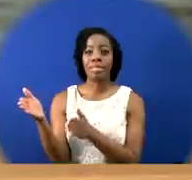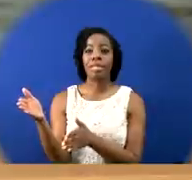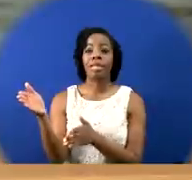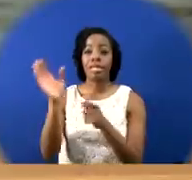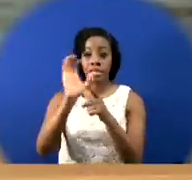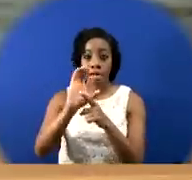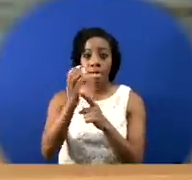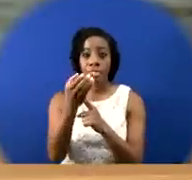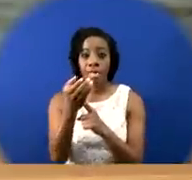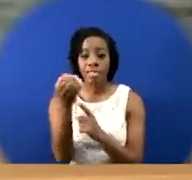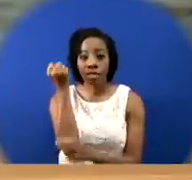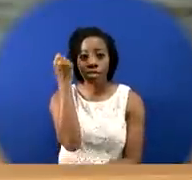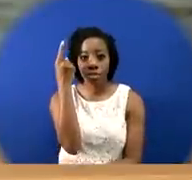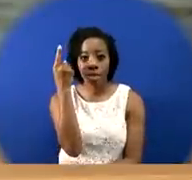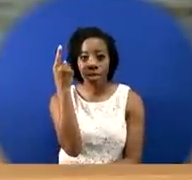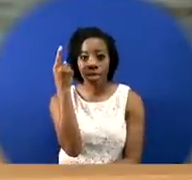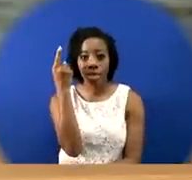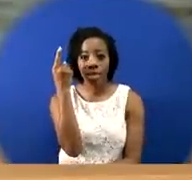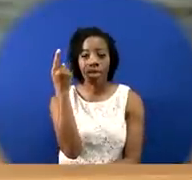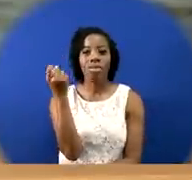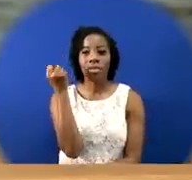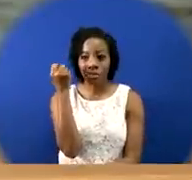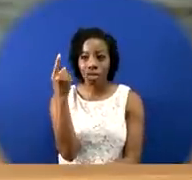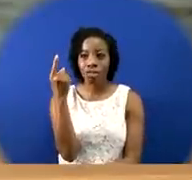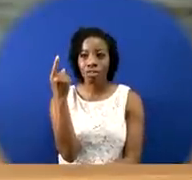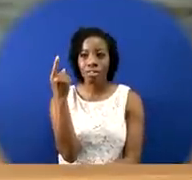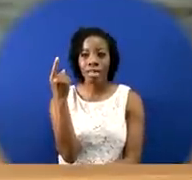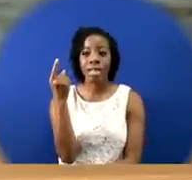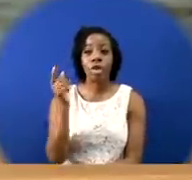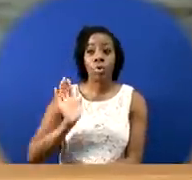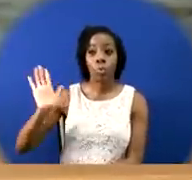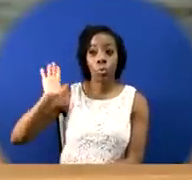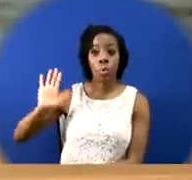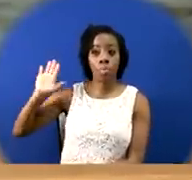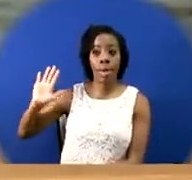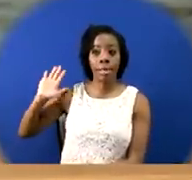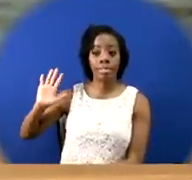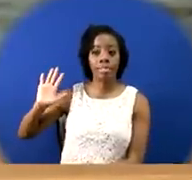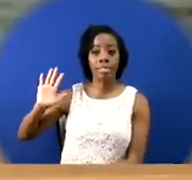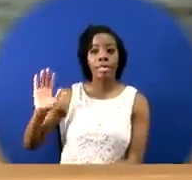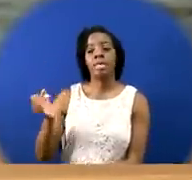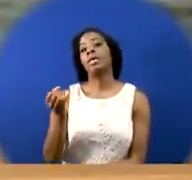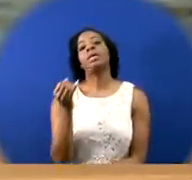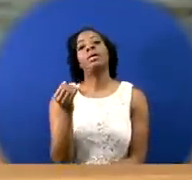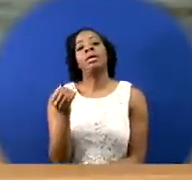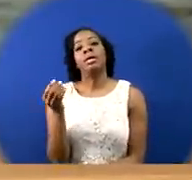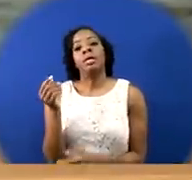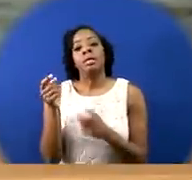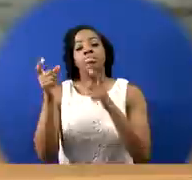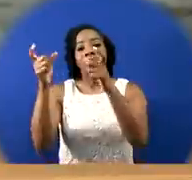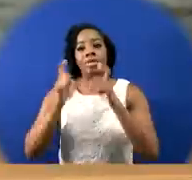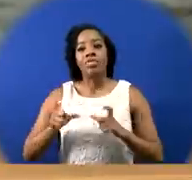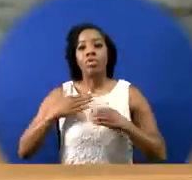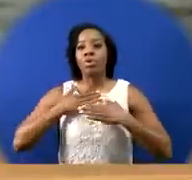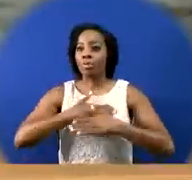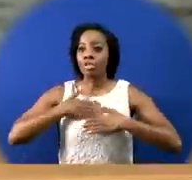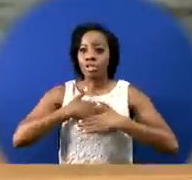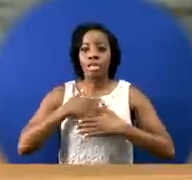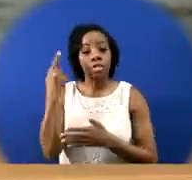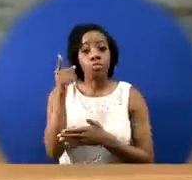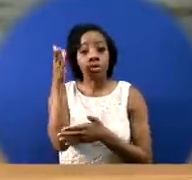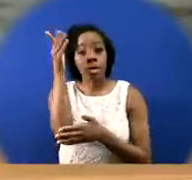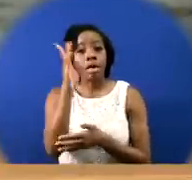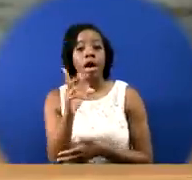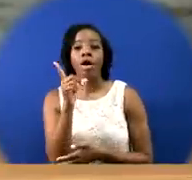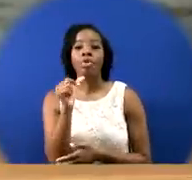the text. You've got to understand the background to understand the breakdown. And if you do, it will give you a greater appreciation for the God